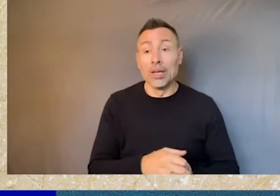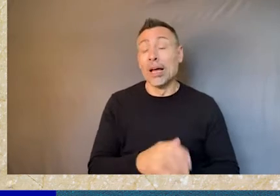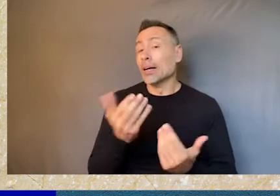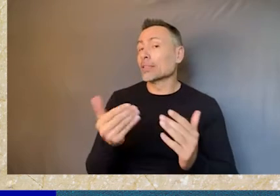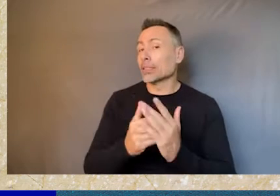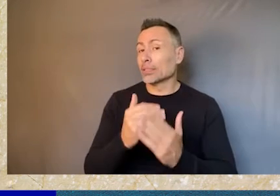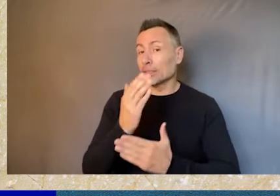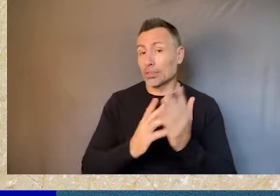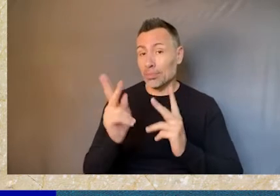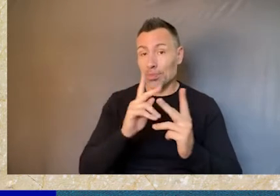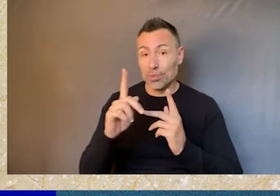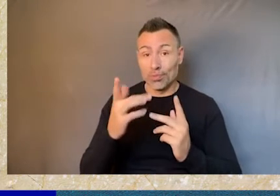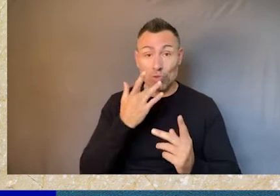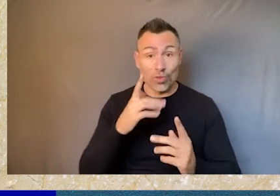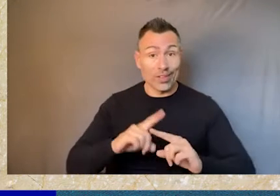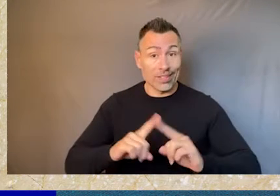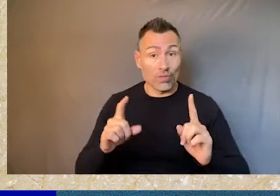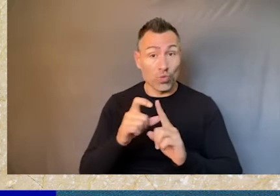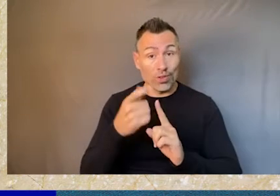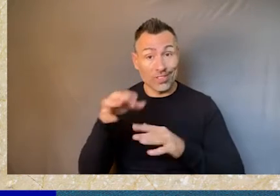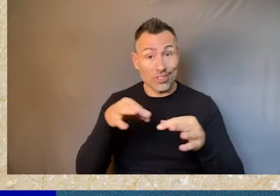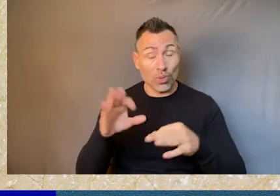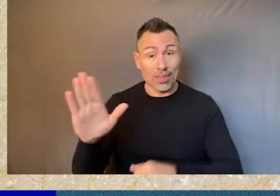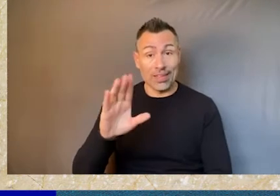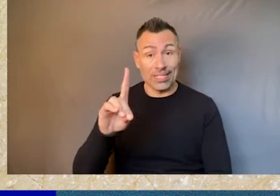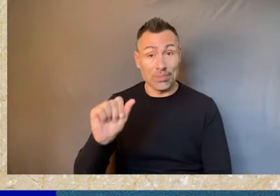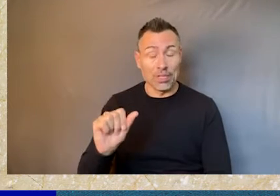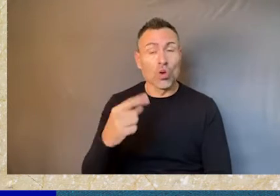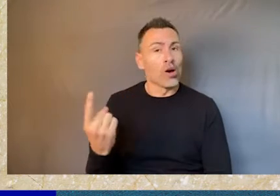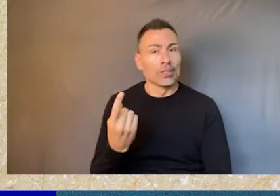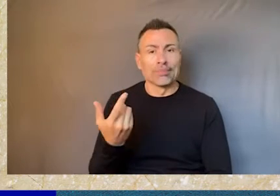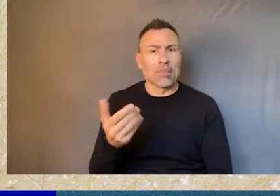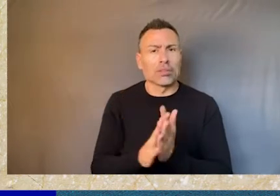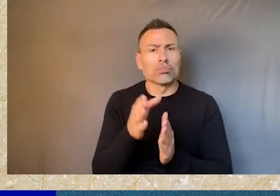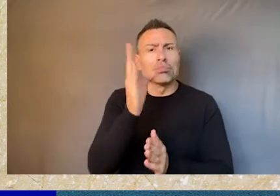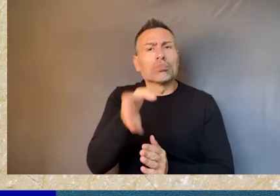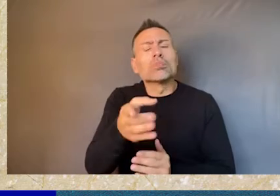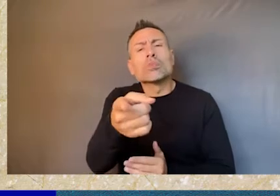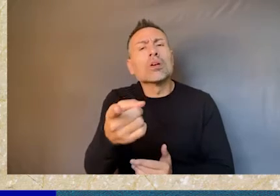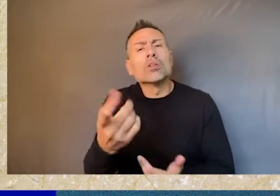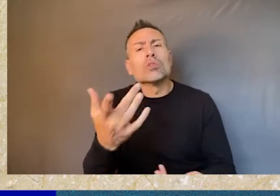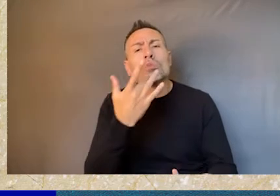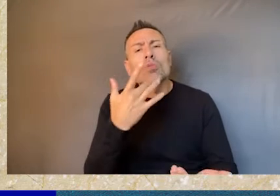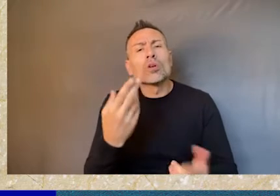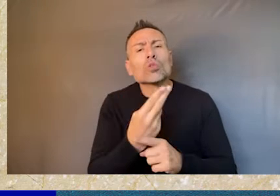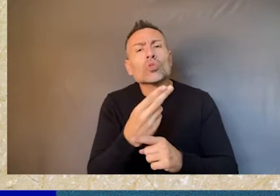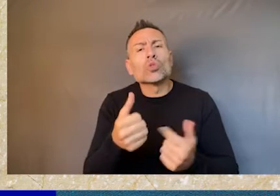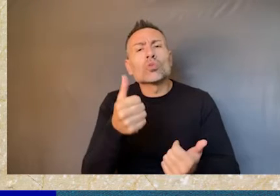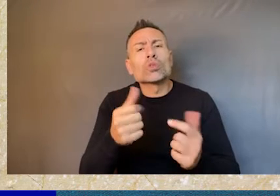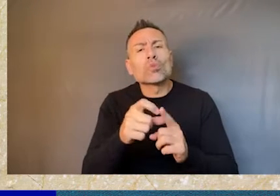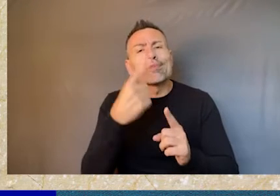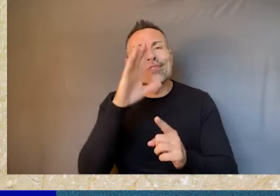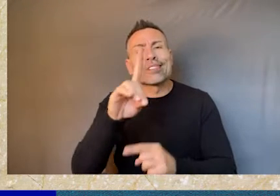different words of how they describe their disability. So I always say to a person, how would you like me to refer to your disability, or how